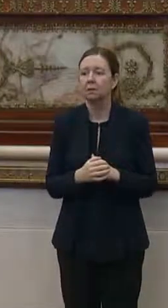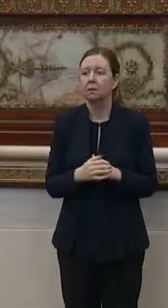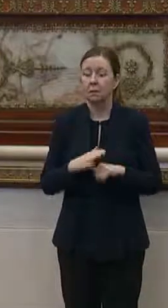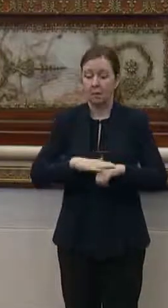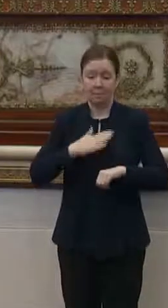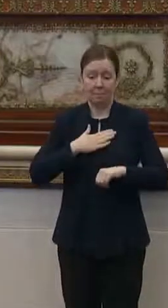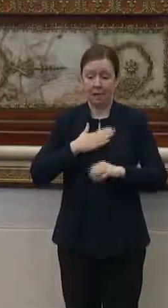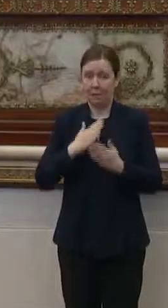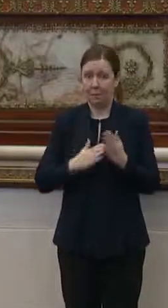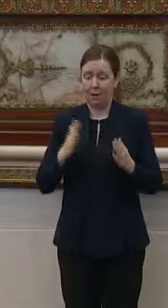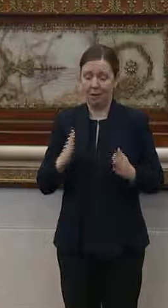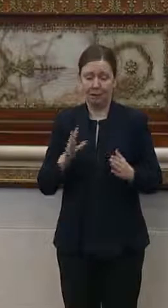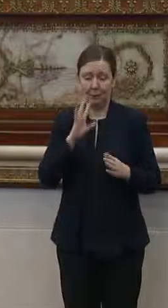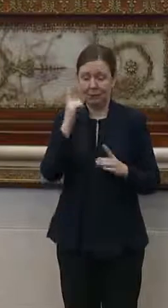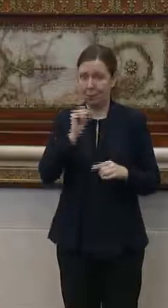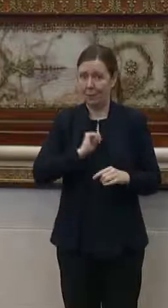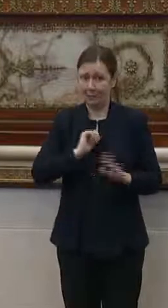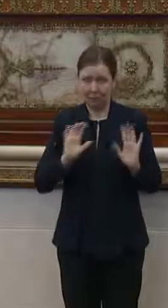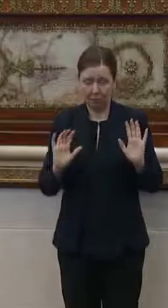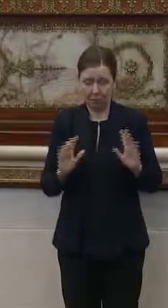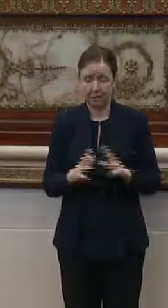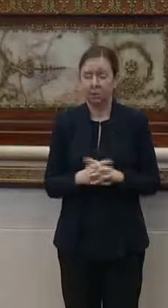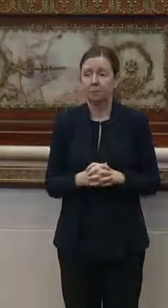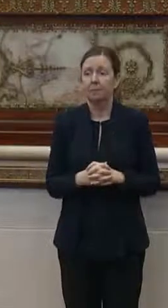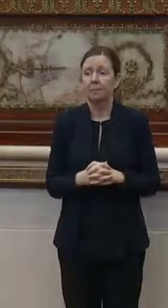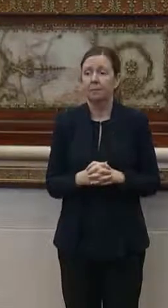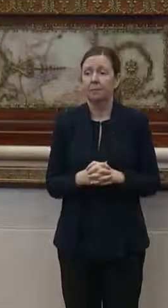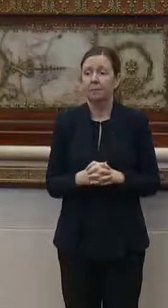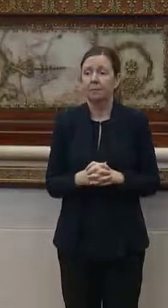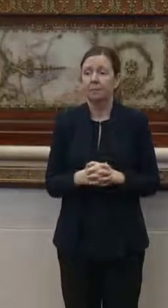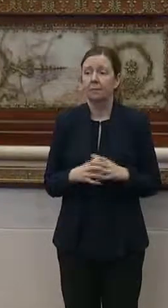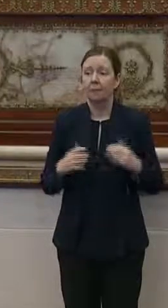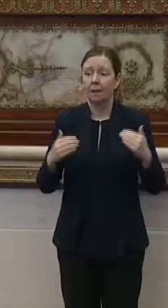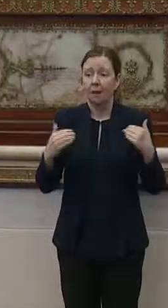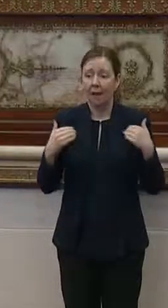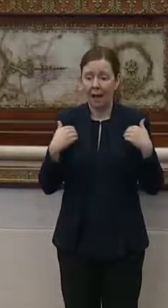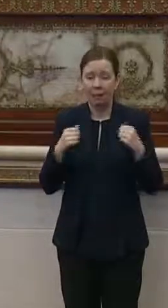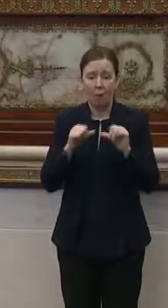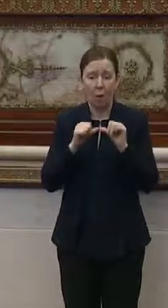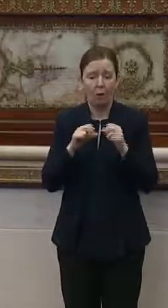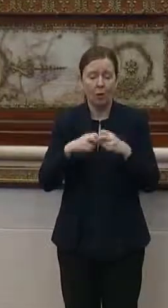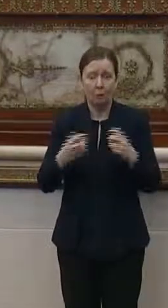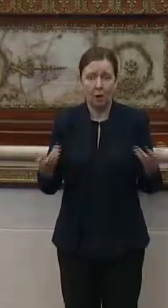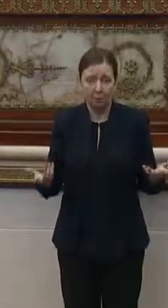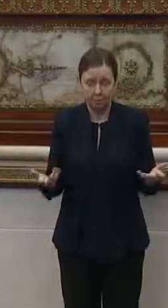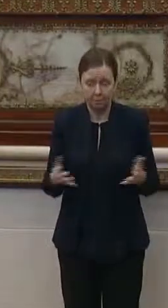my part, just speaking for myself, that I have an ongoing problem.